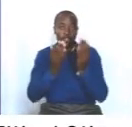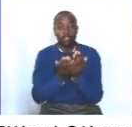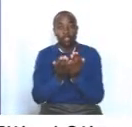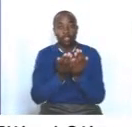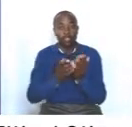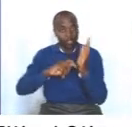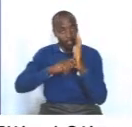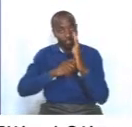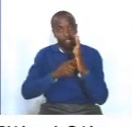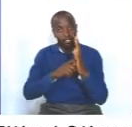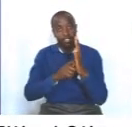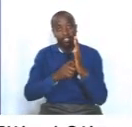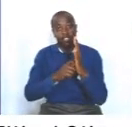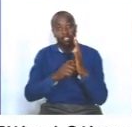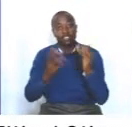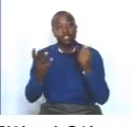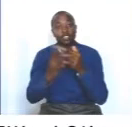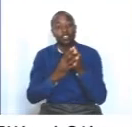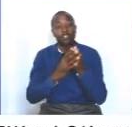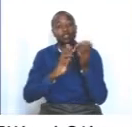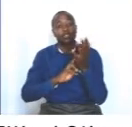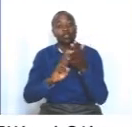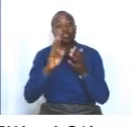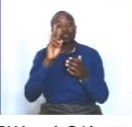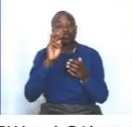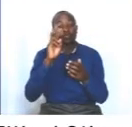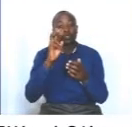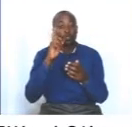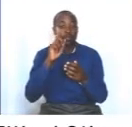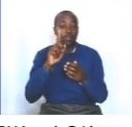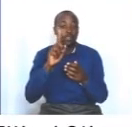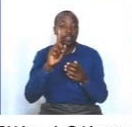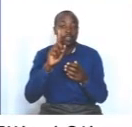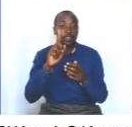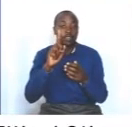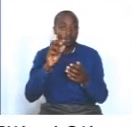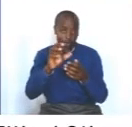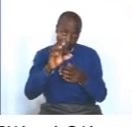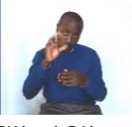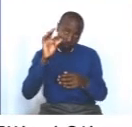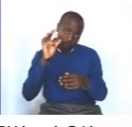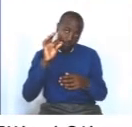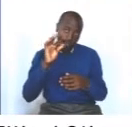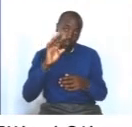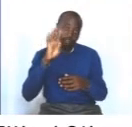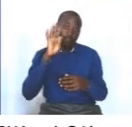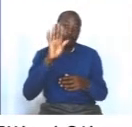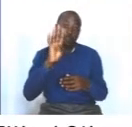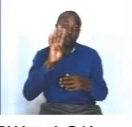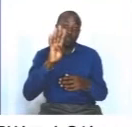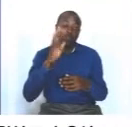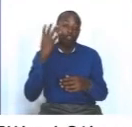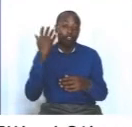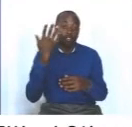In Genesis 9:21, which was our reading scripture, we find four things.